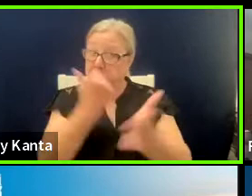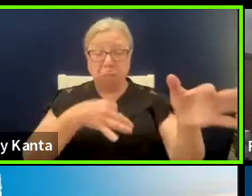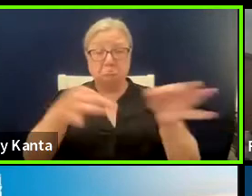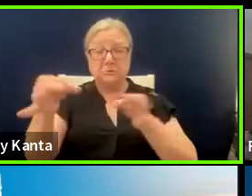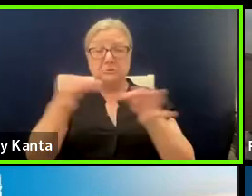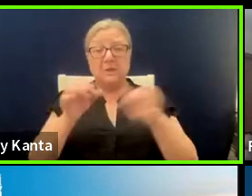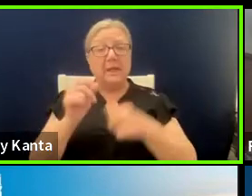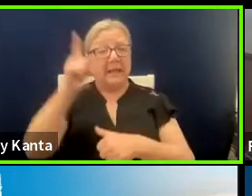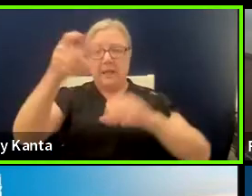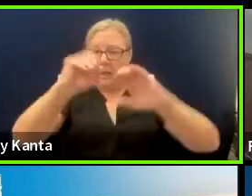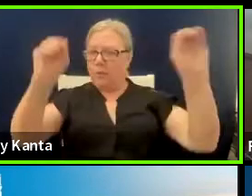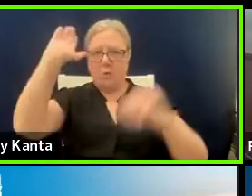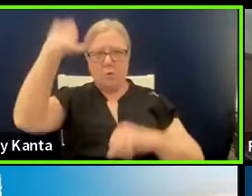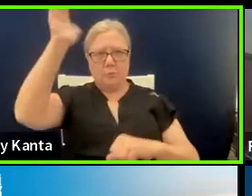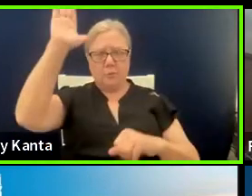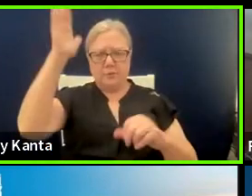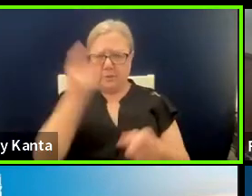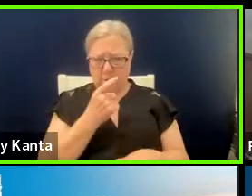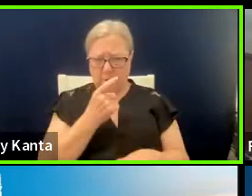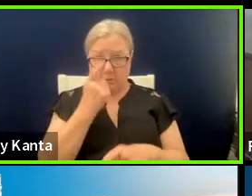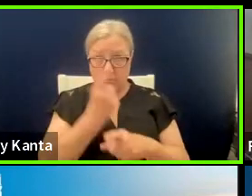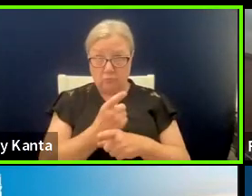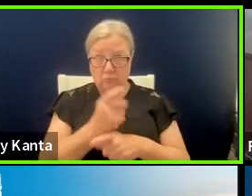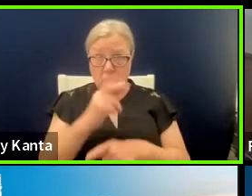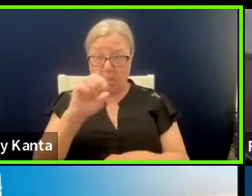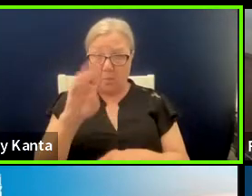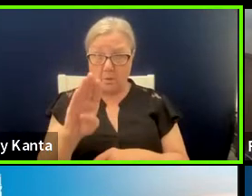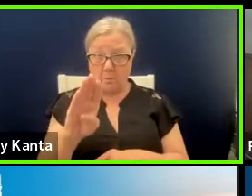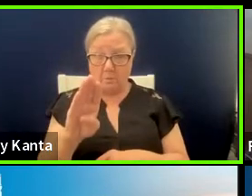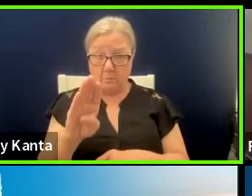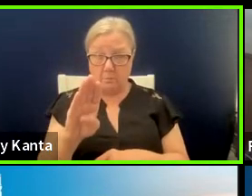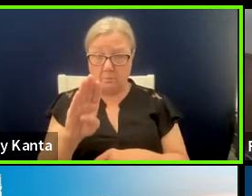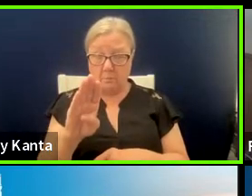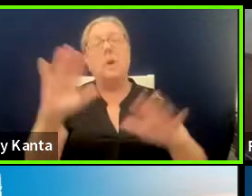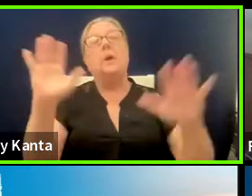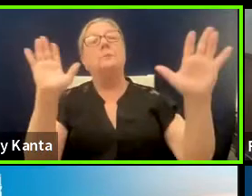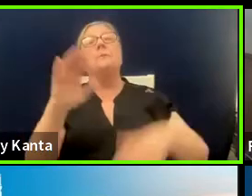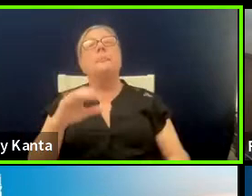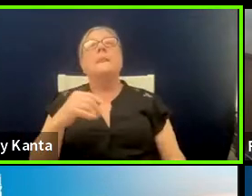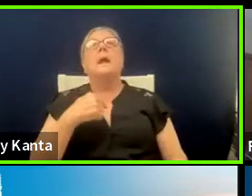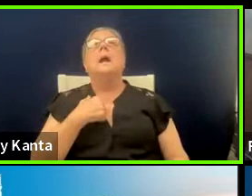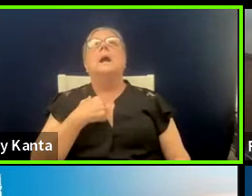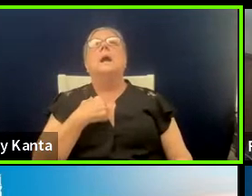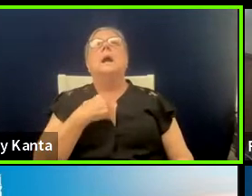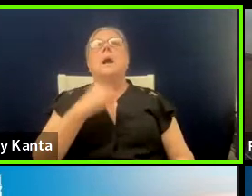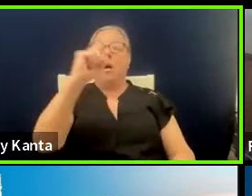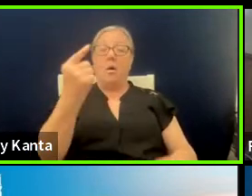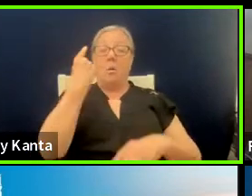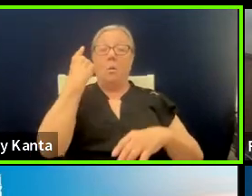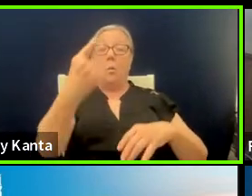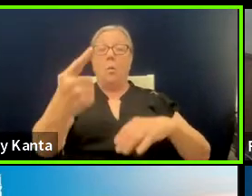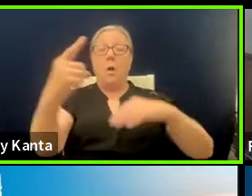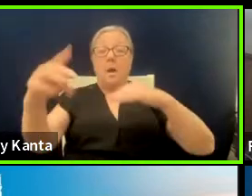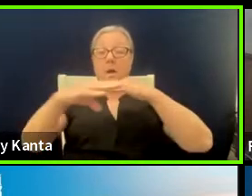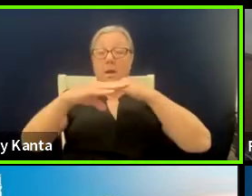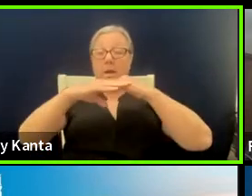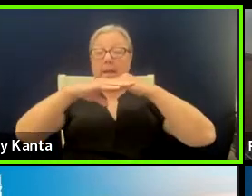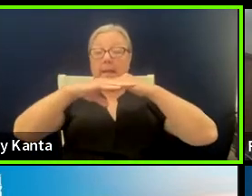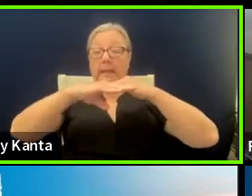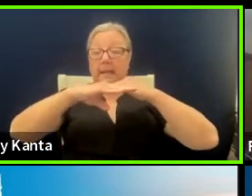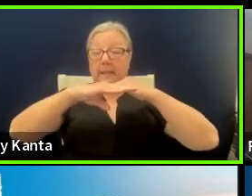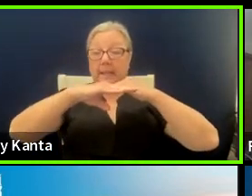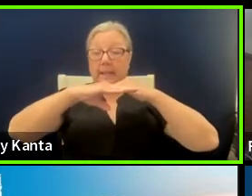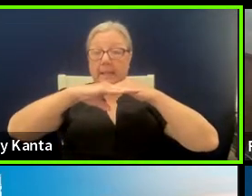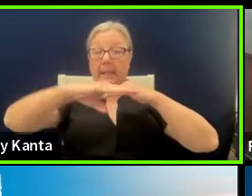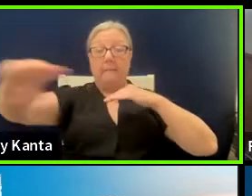know. No, as far as why single level goes with the extra dose and fin back